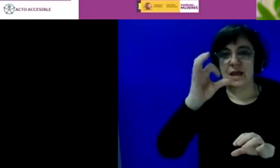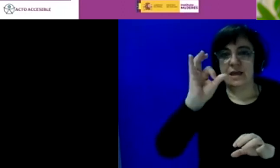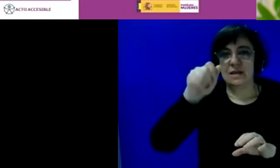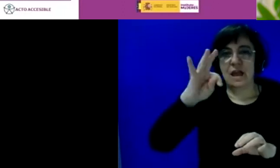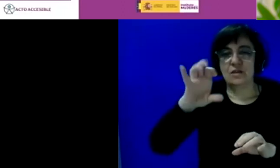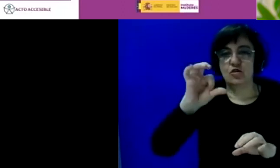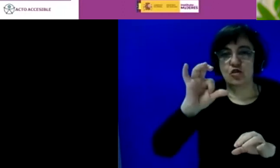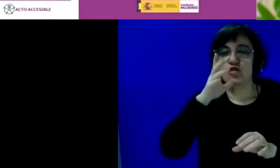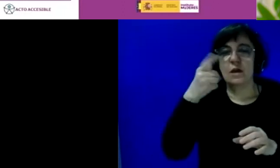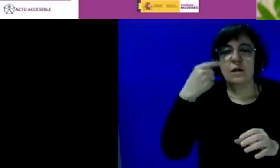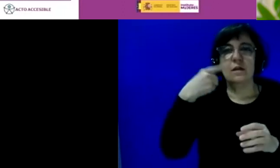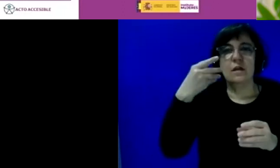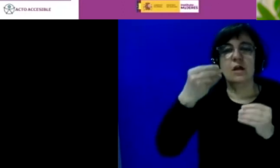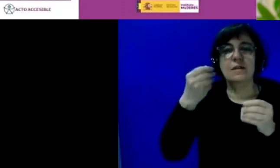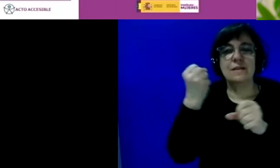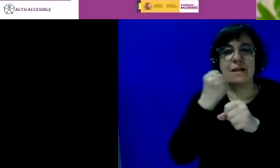Raquel Santos.